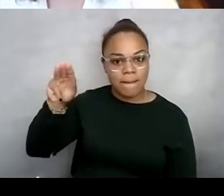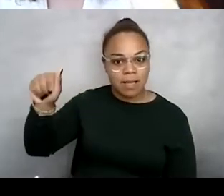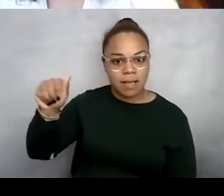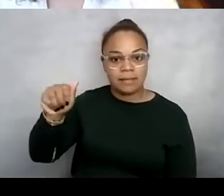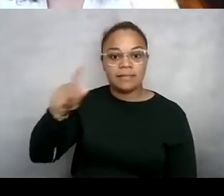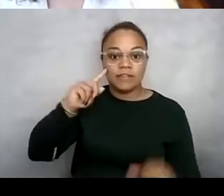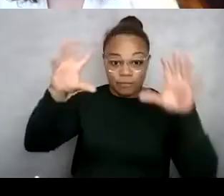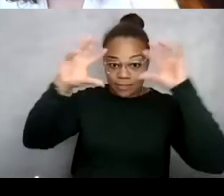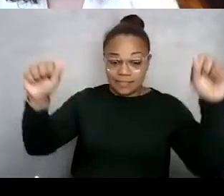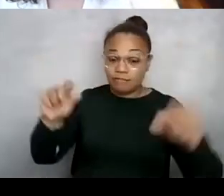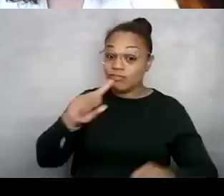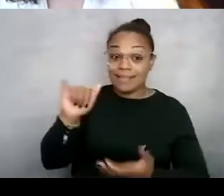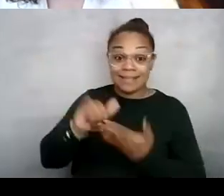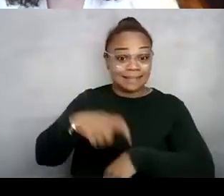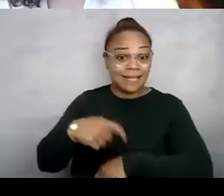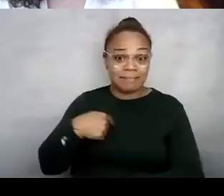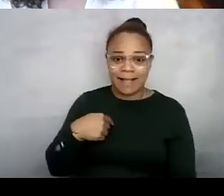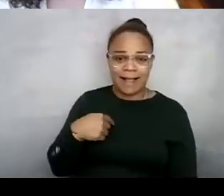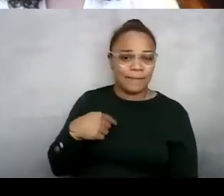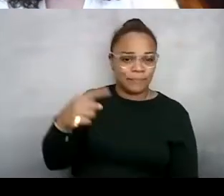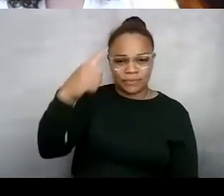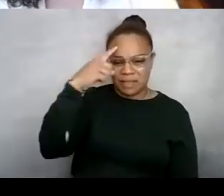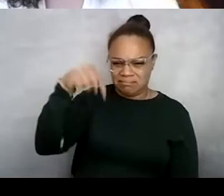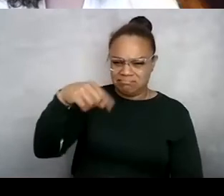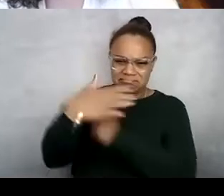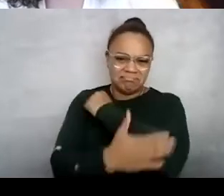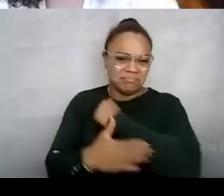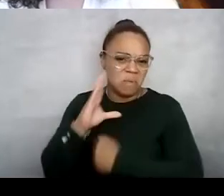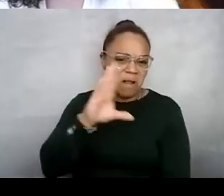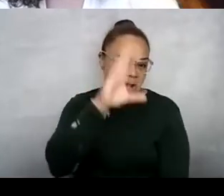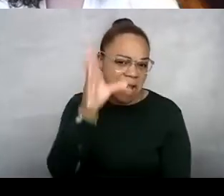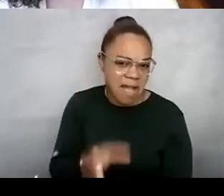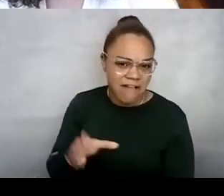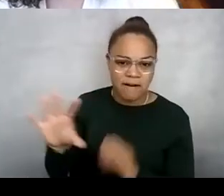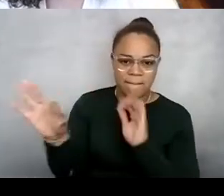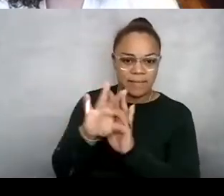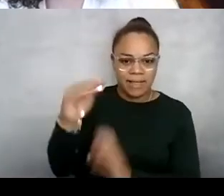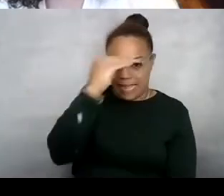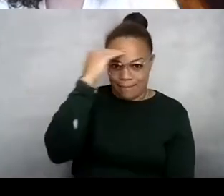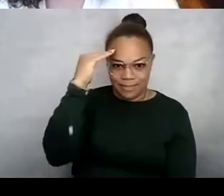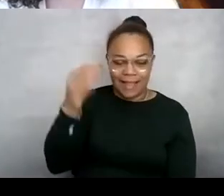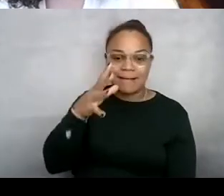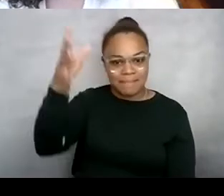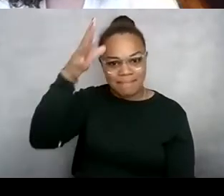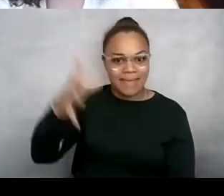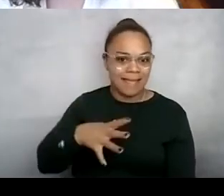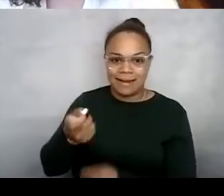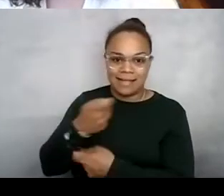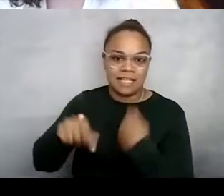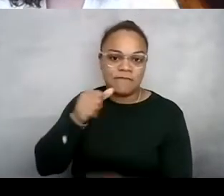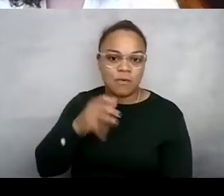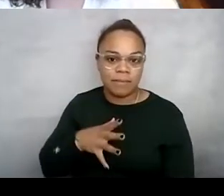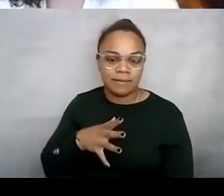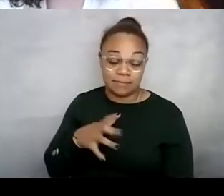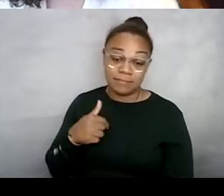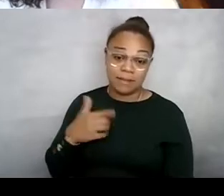this country would never, ever, ever elect a Black man over a woman. And I'm glad I was wrong. But there's a